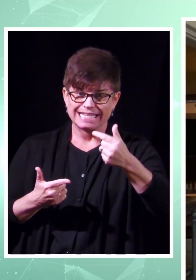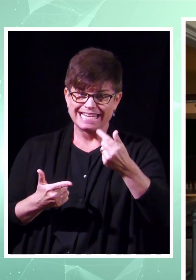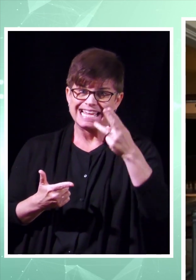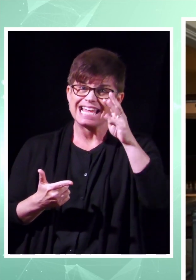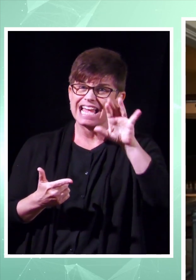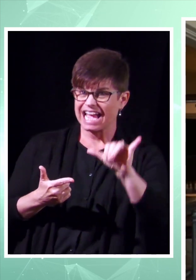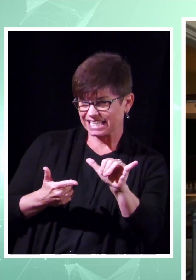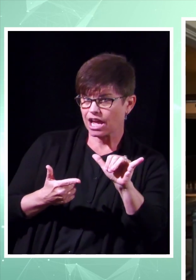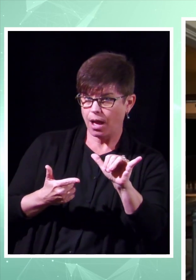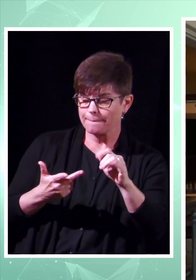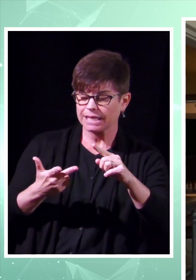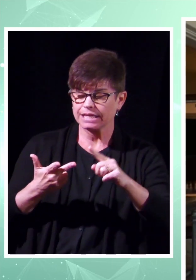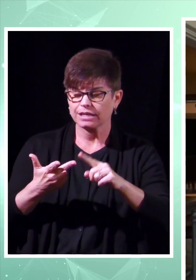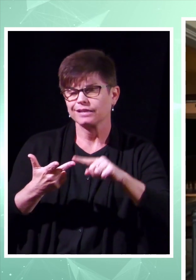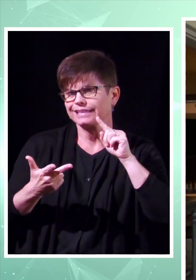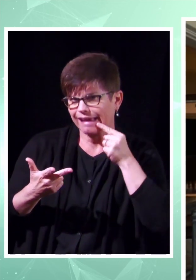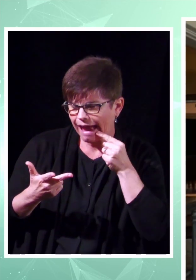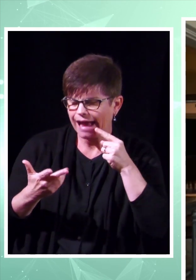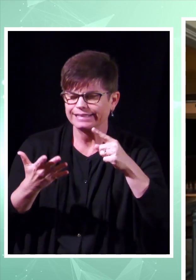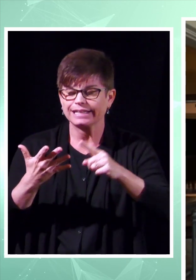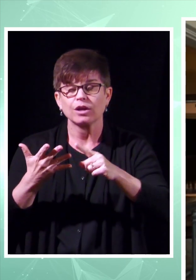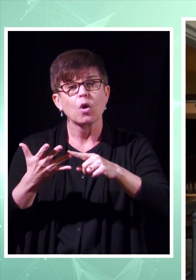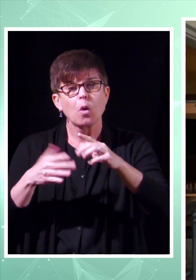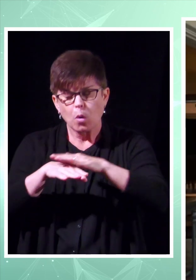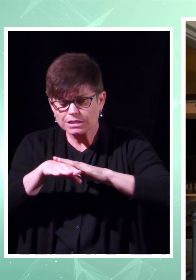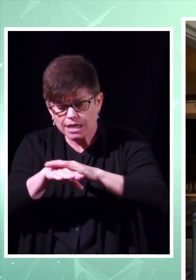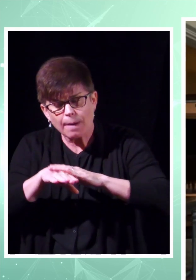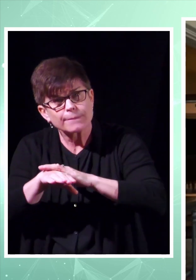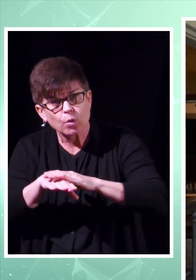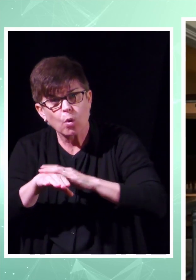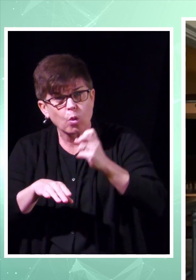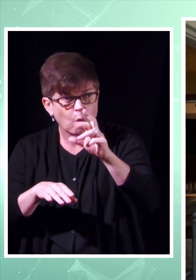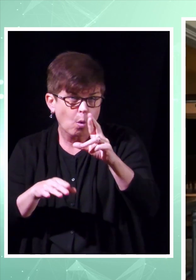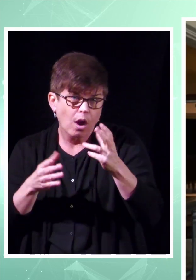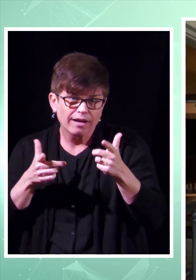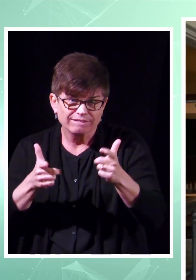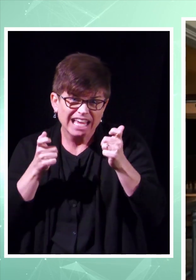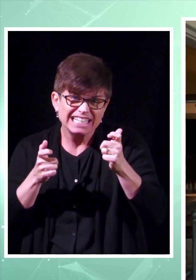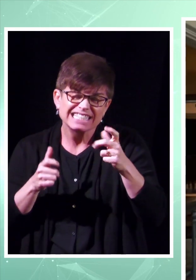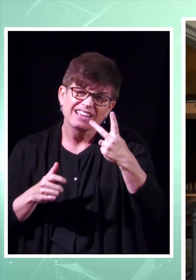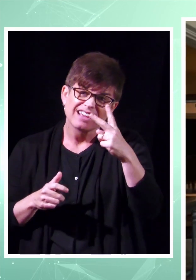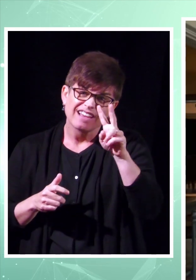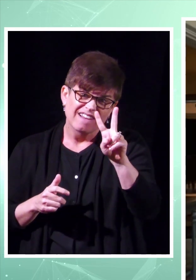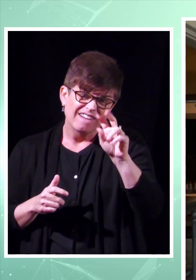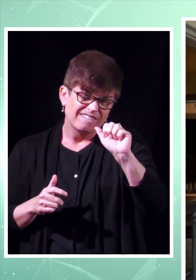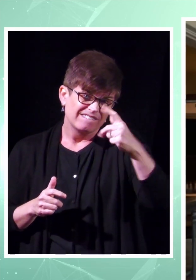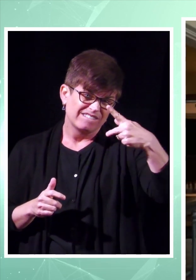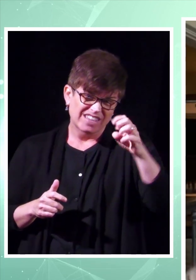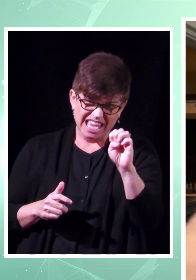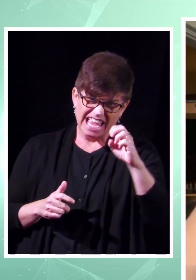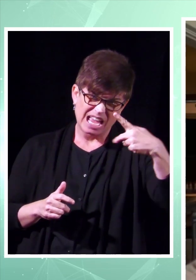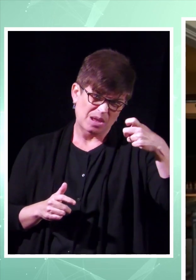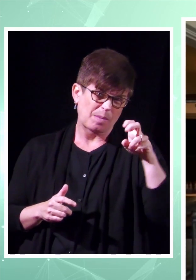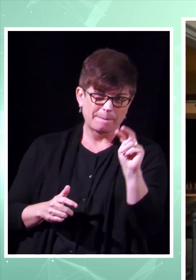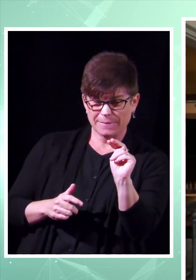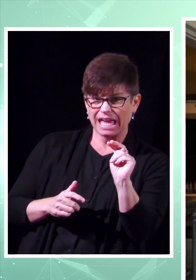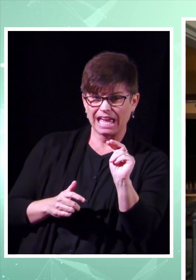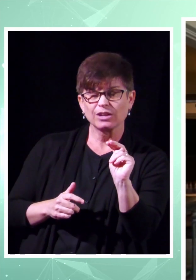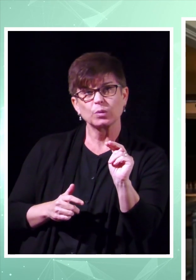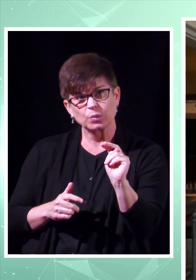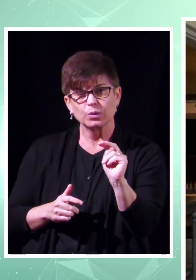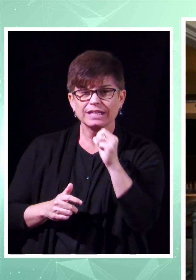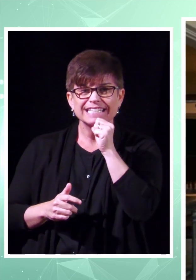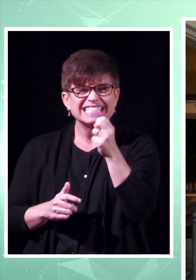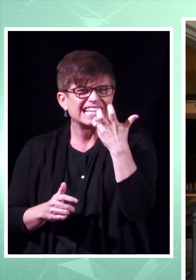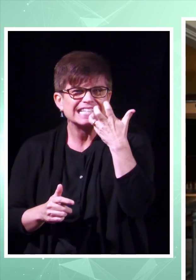or topical, or if they have to have a fast onset of action, I feel like a vape pen, which does not heat up the